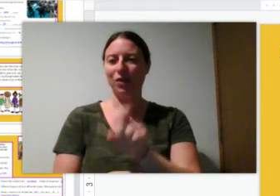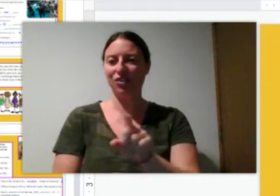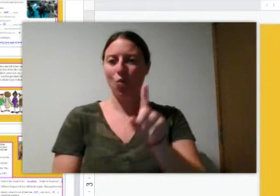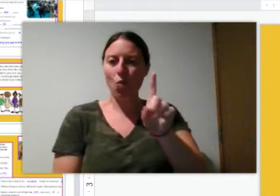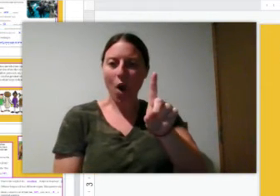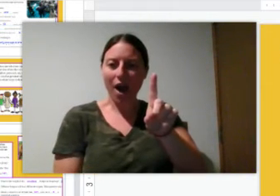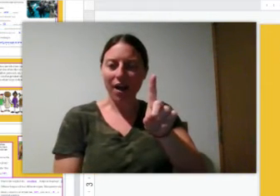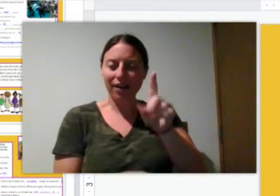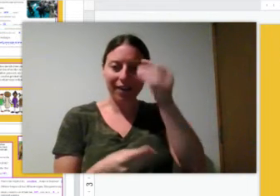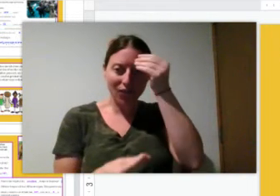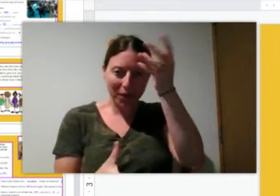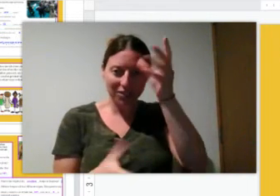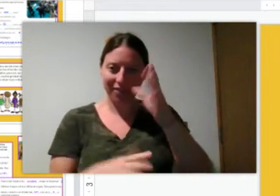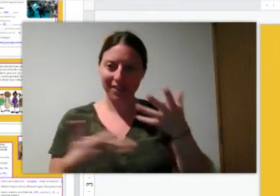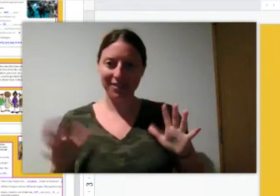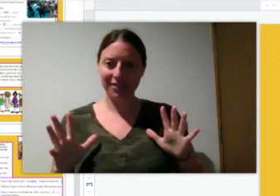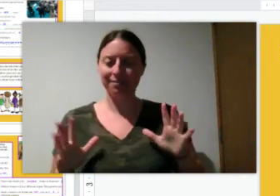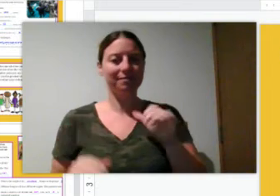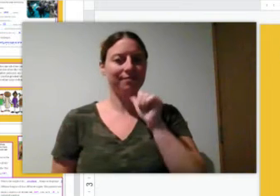question.